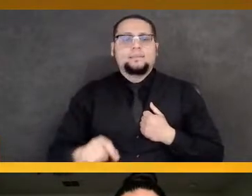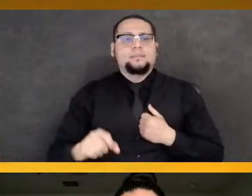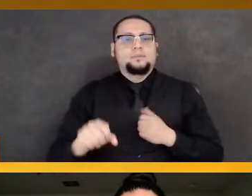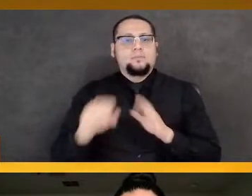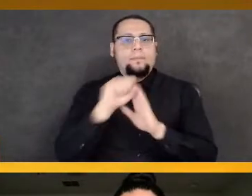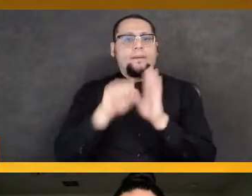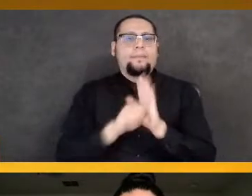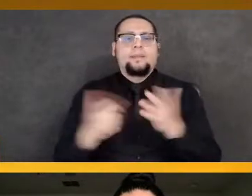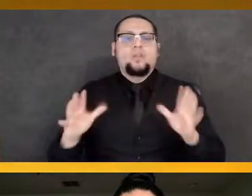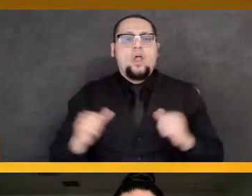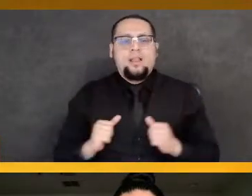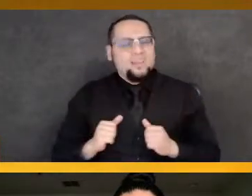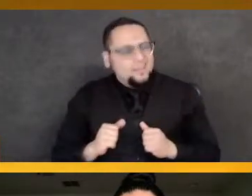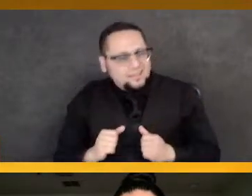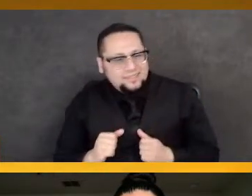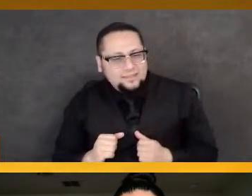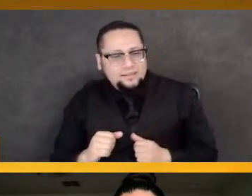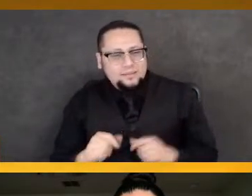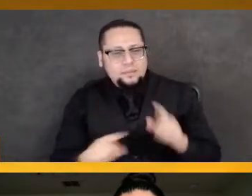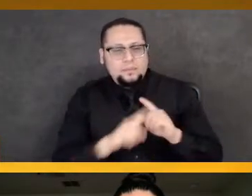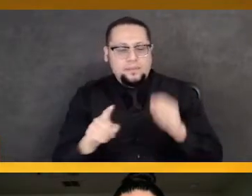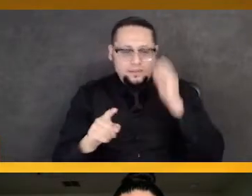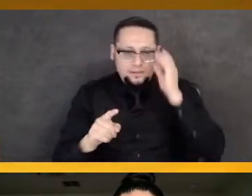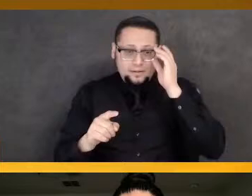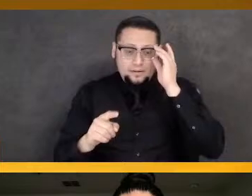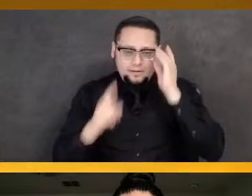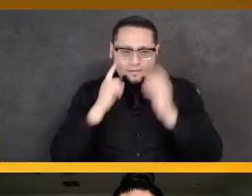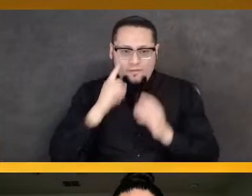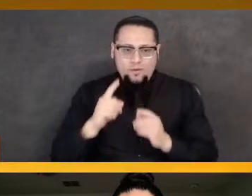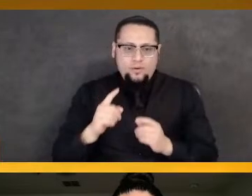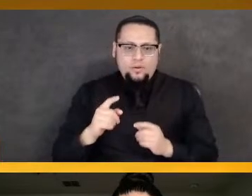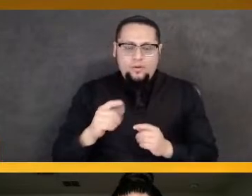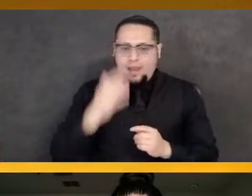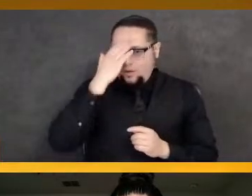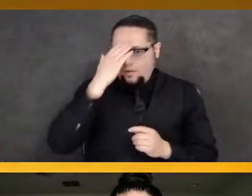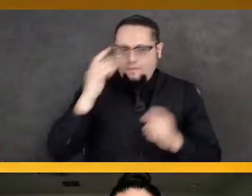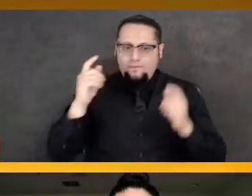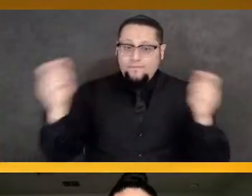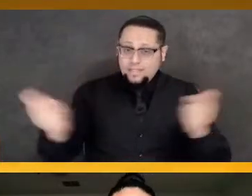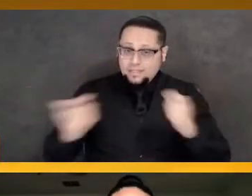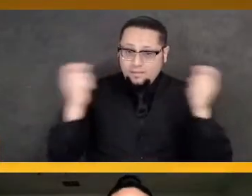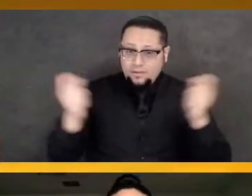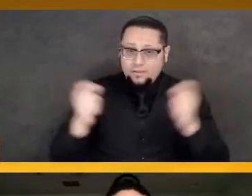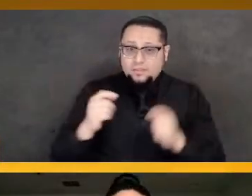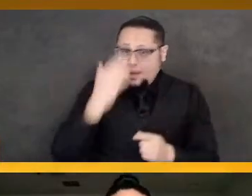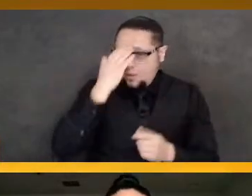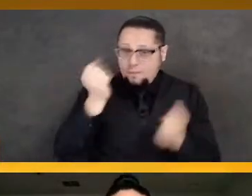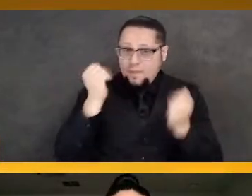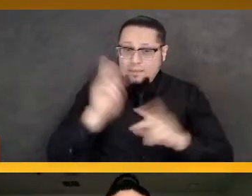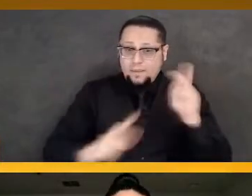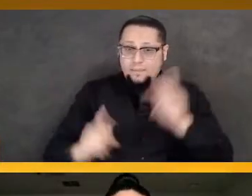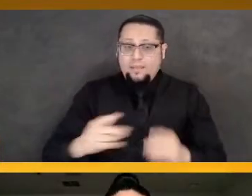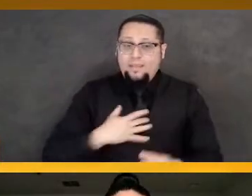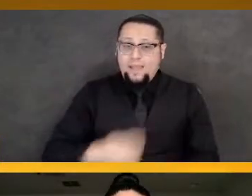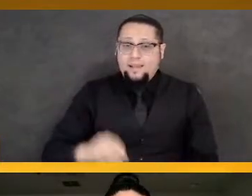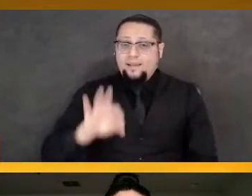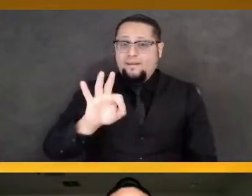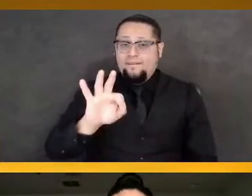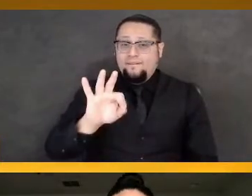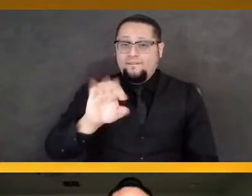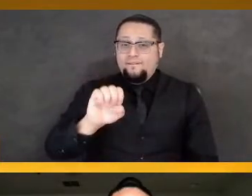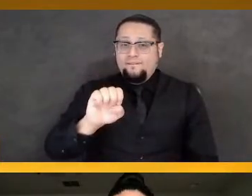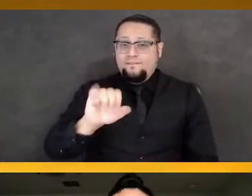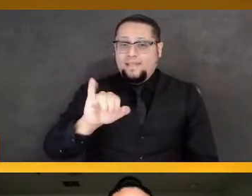as festivals. This is controversial because I know a lot of people like Fiesta, but Fiesta is very